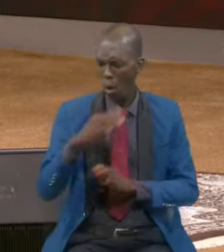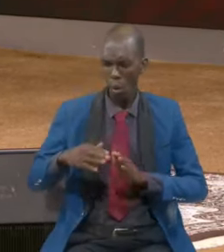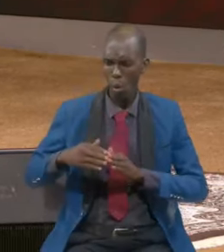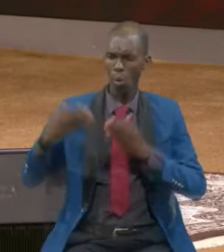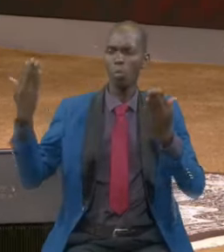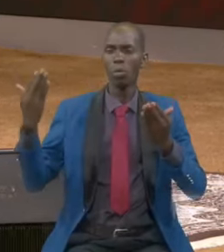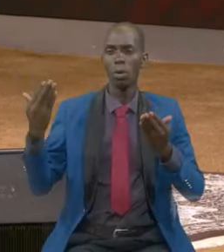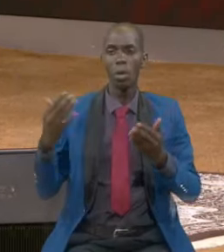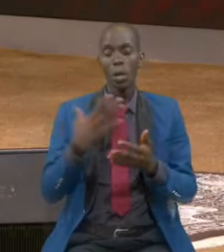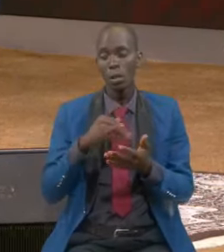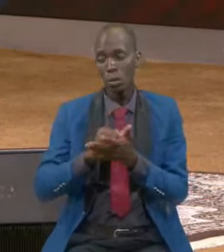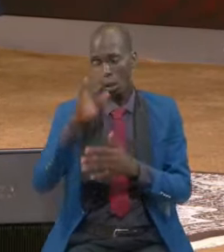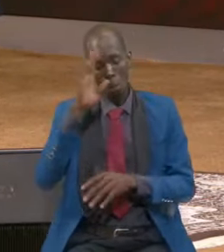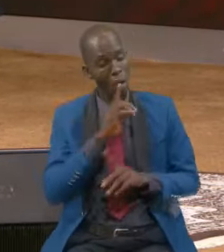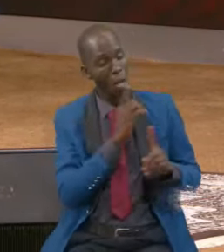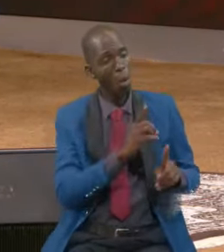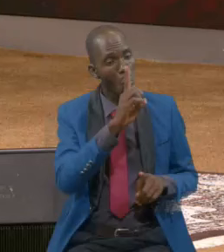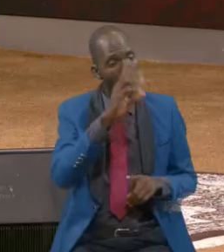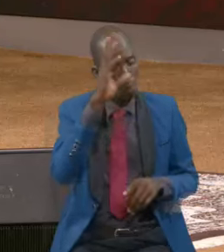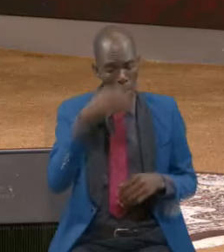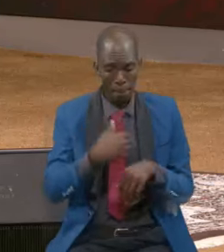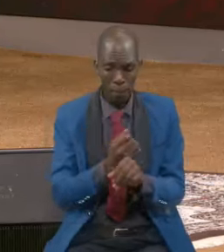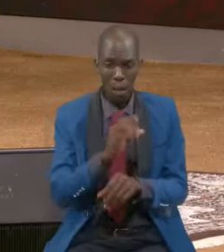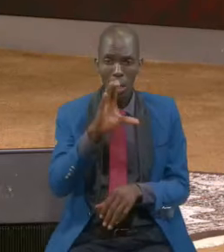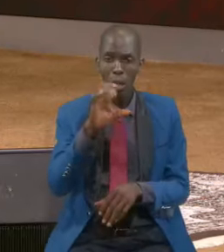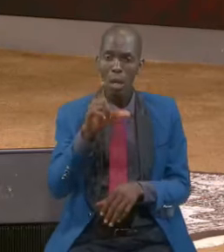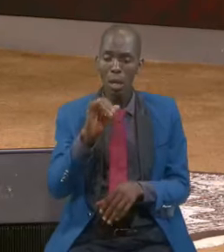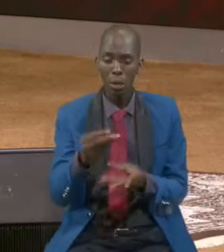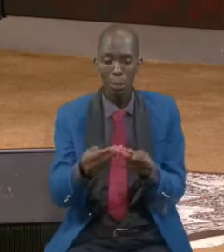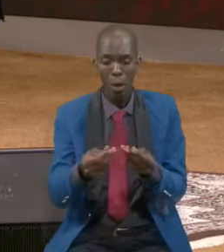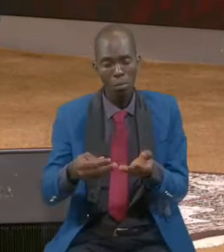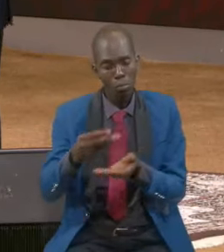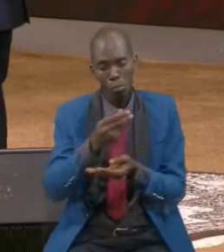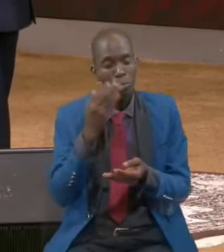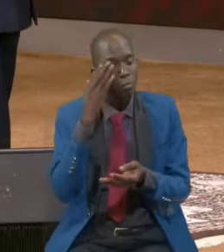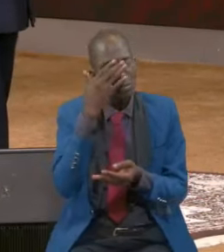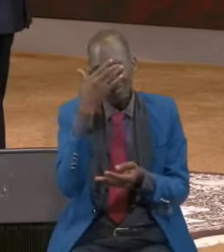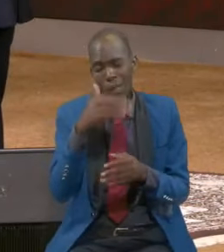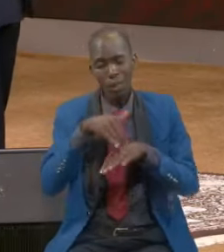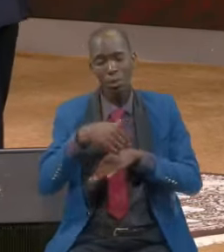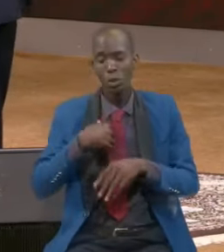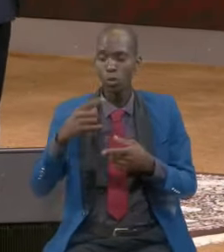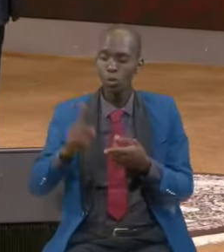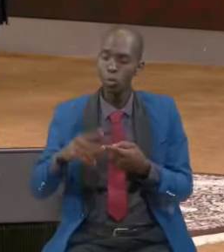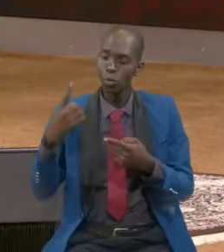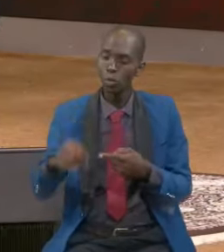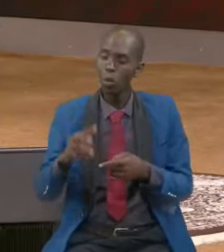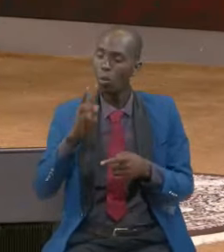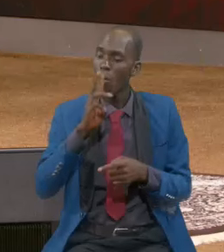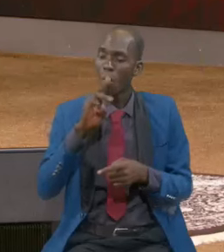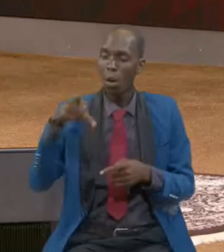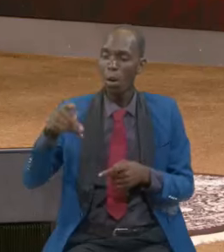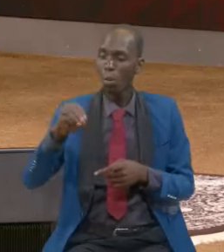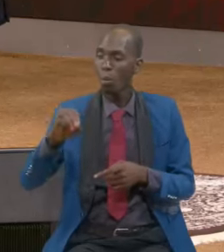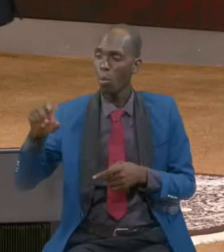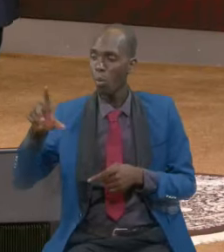said, a man made clay, and then he put on my eyes and sent me to the pool of Siloam, and I went there,